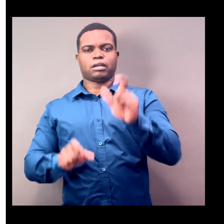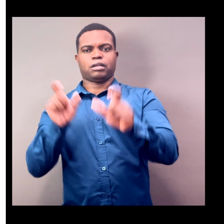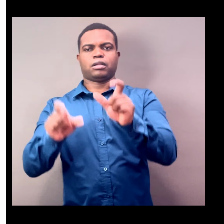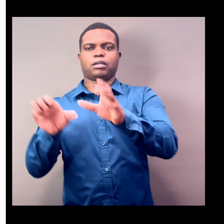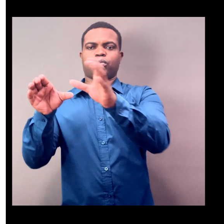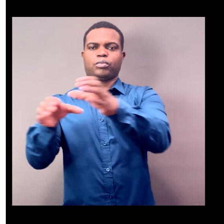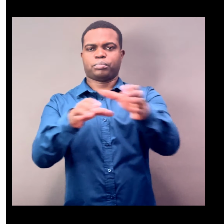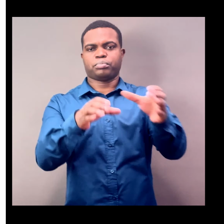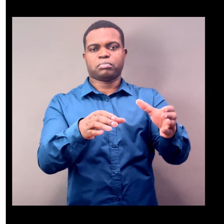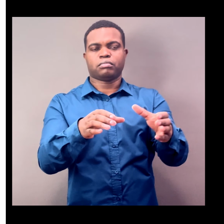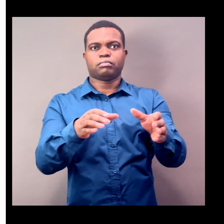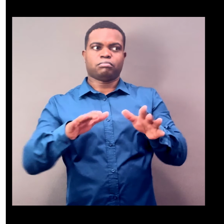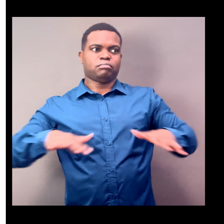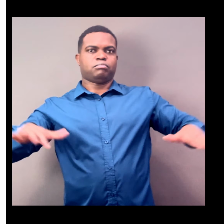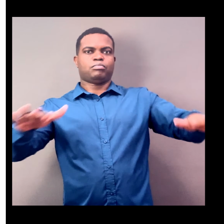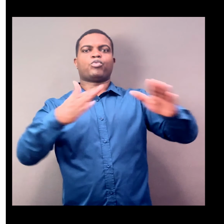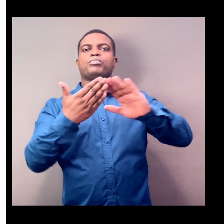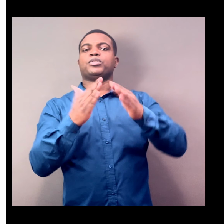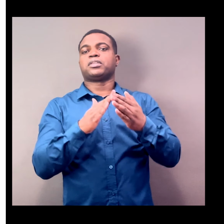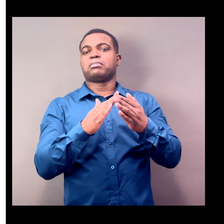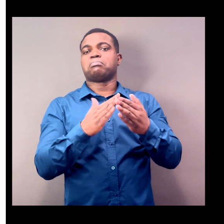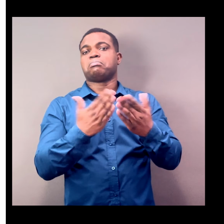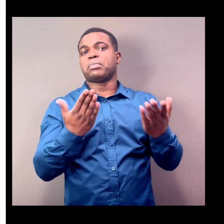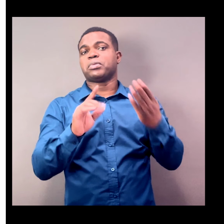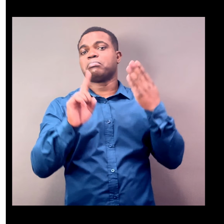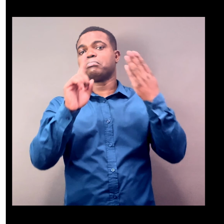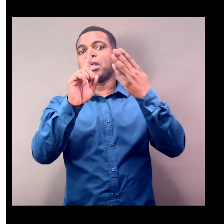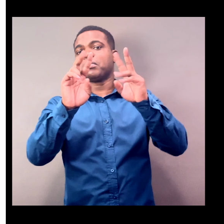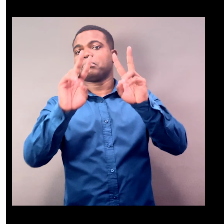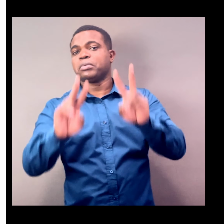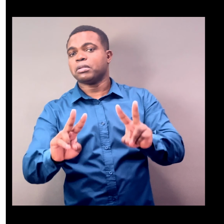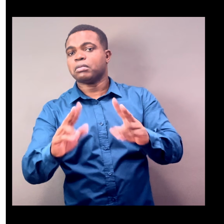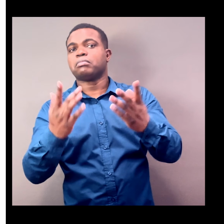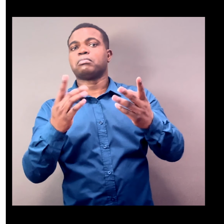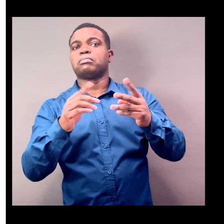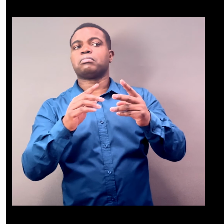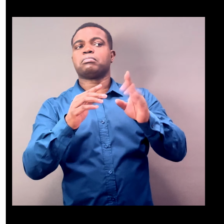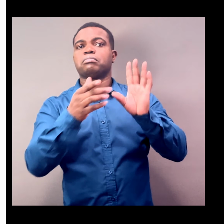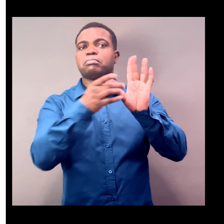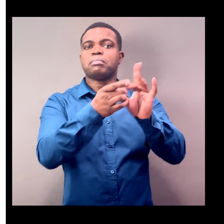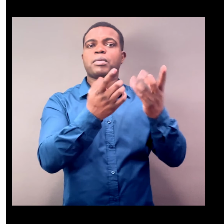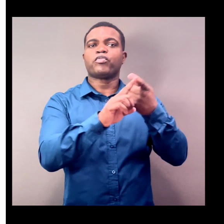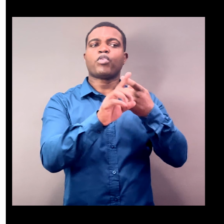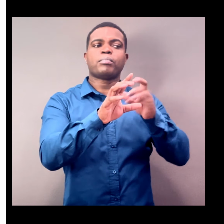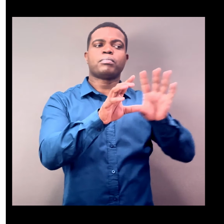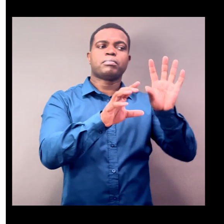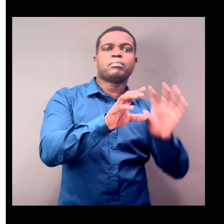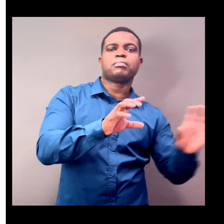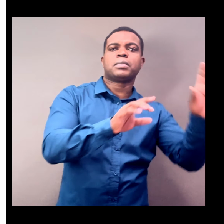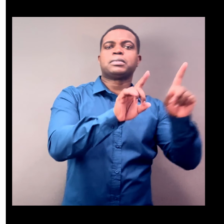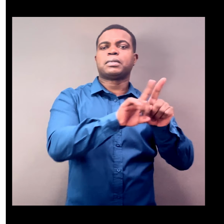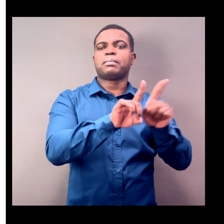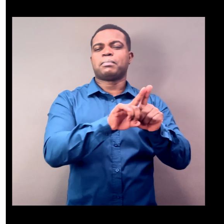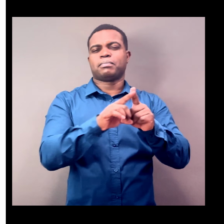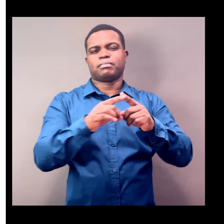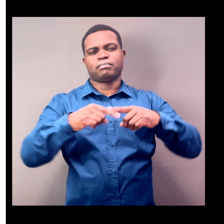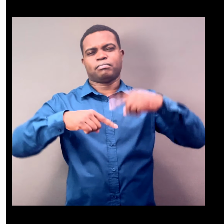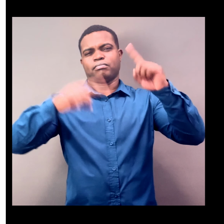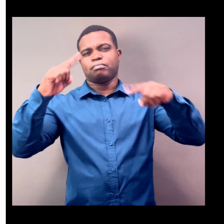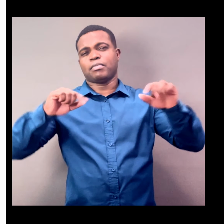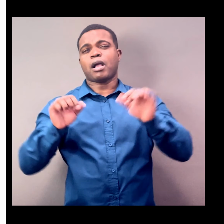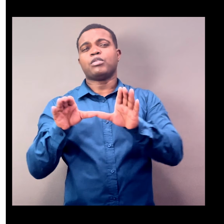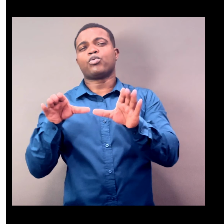And this community could be community of place, just like I've mentioned, geographic location, or community of practice. It could be group